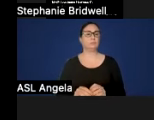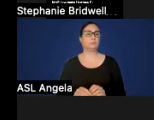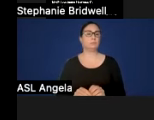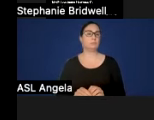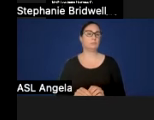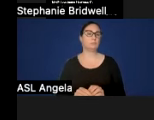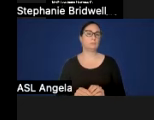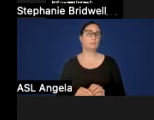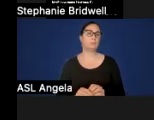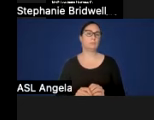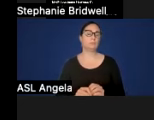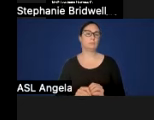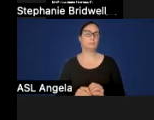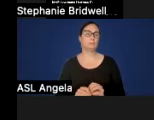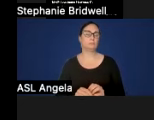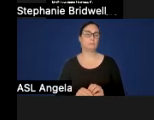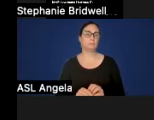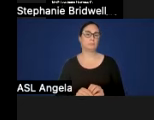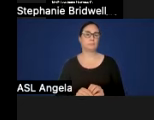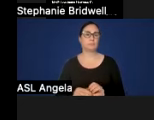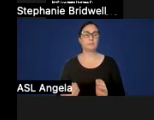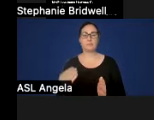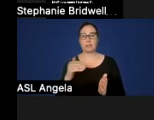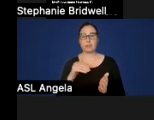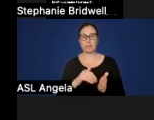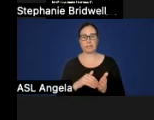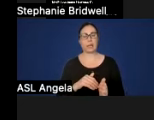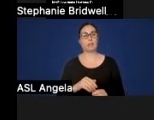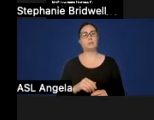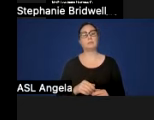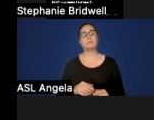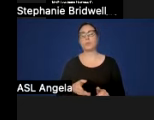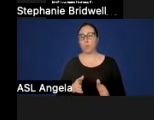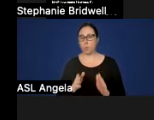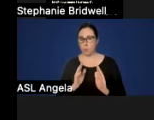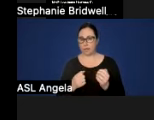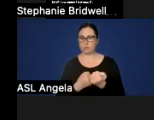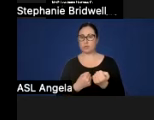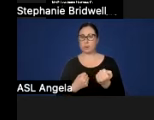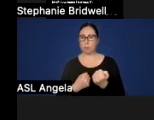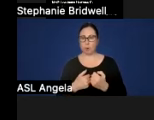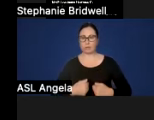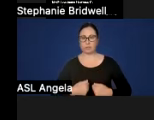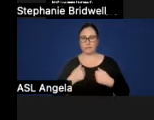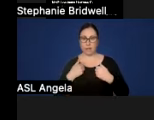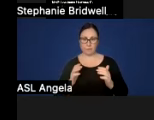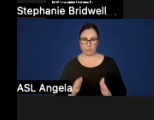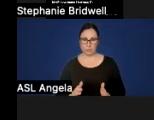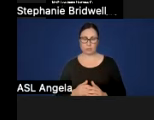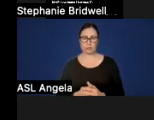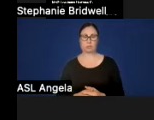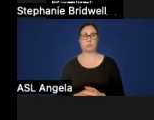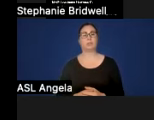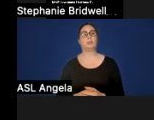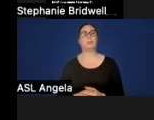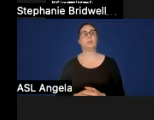So again, this is just kind of looking at how, you know, ways to support survivors as a SART team in other